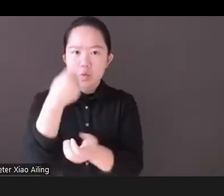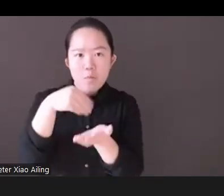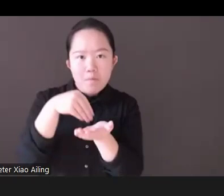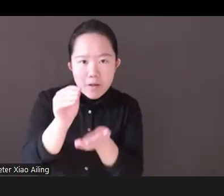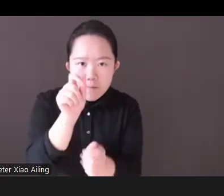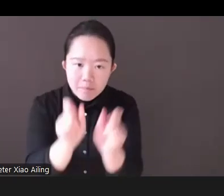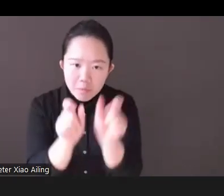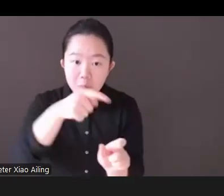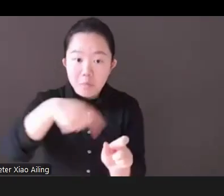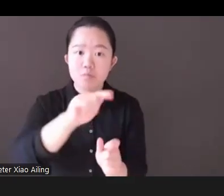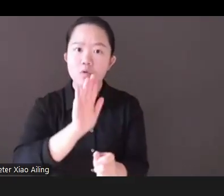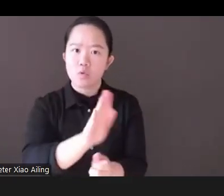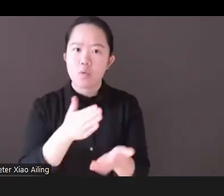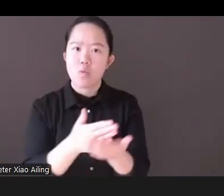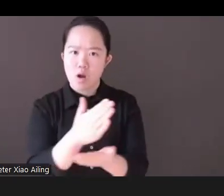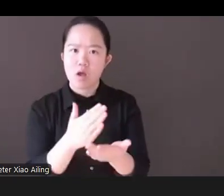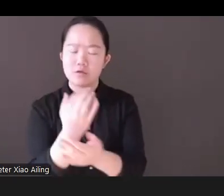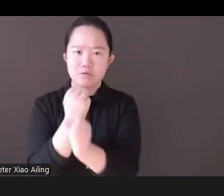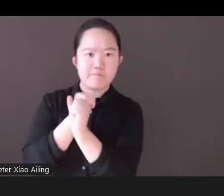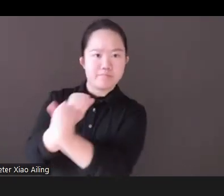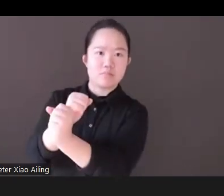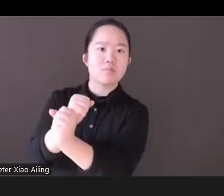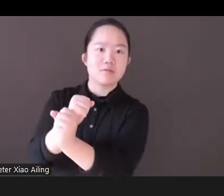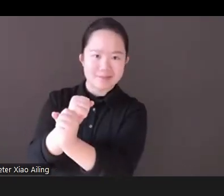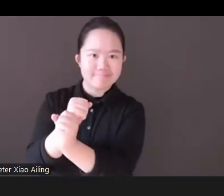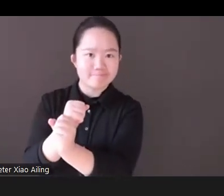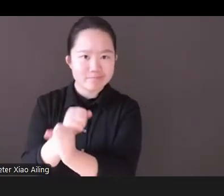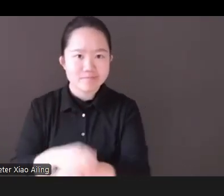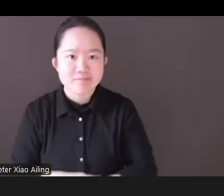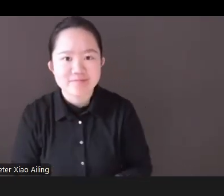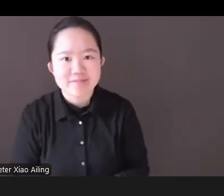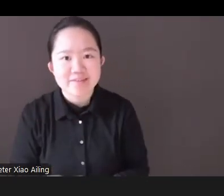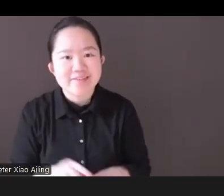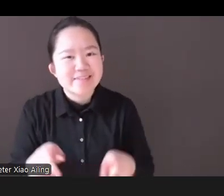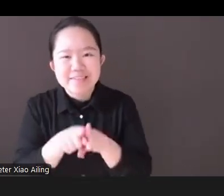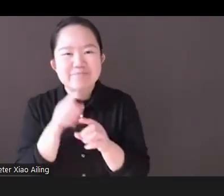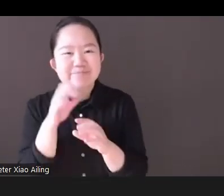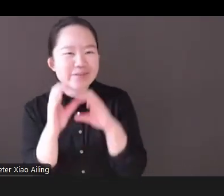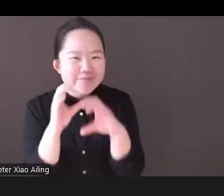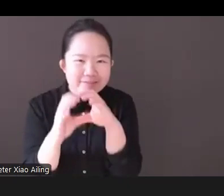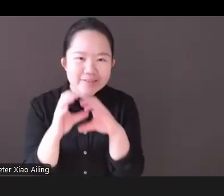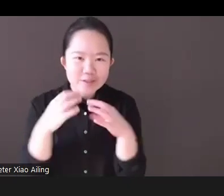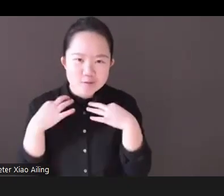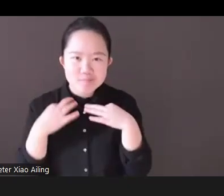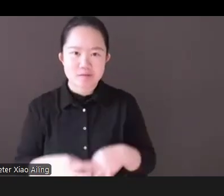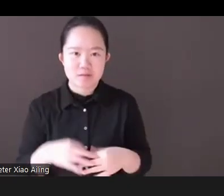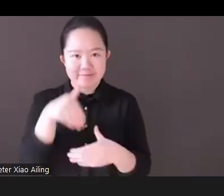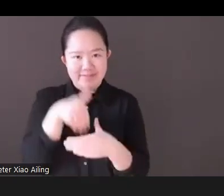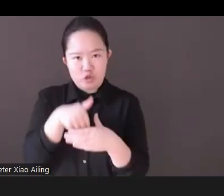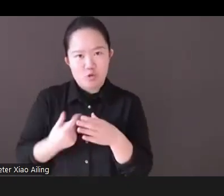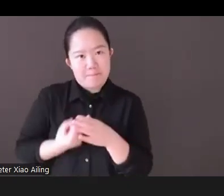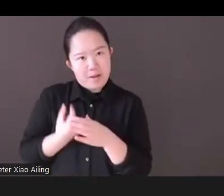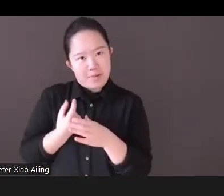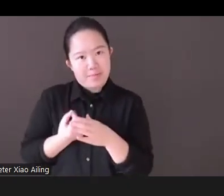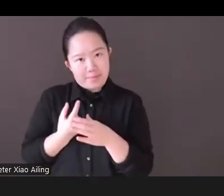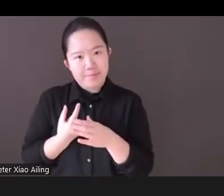emergency phone number 112. So in that case was